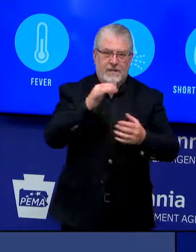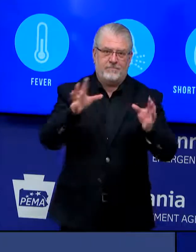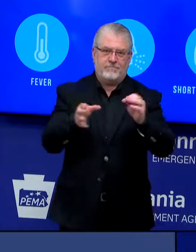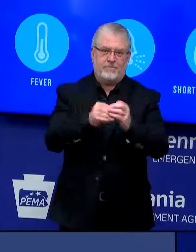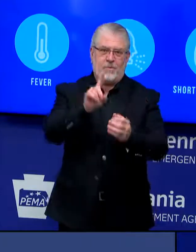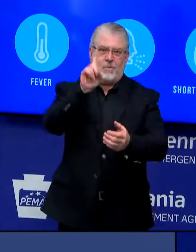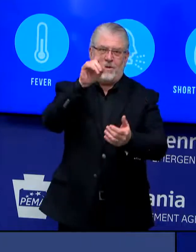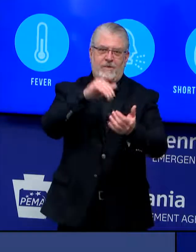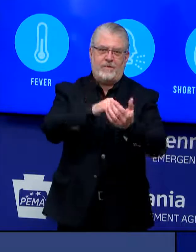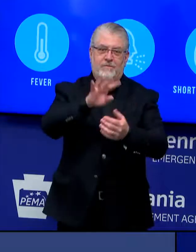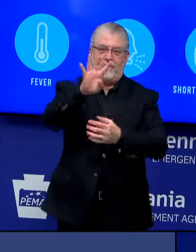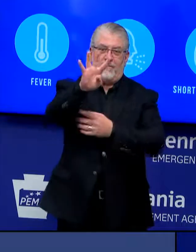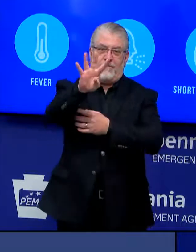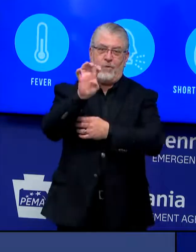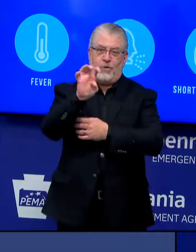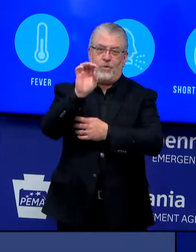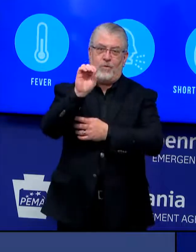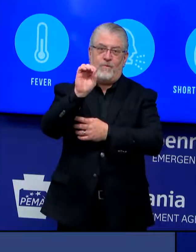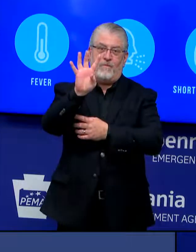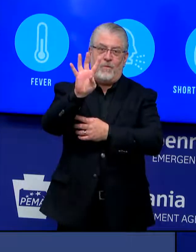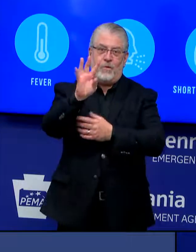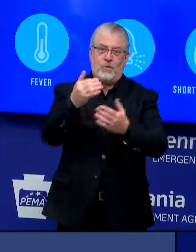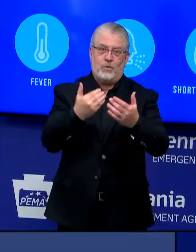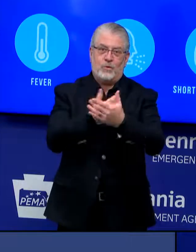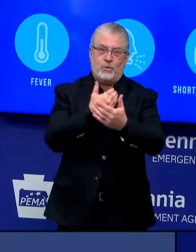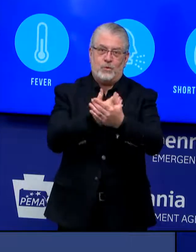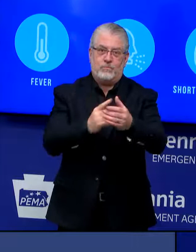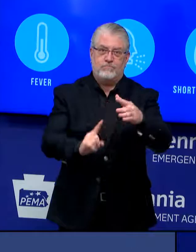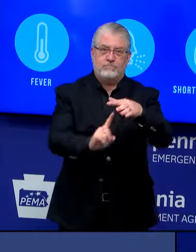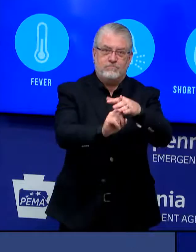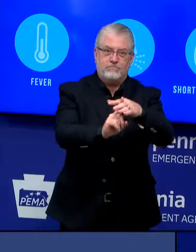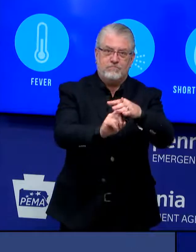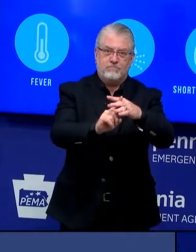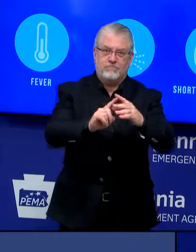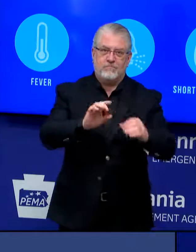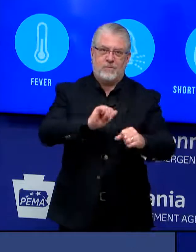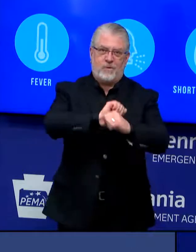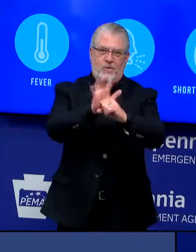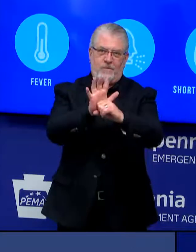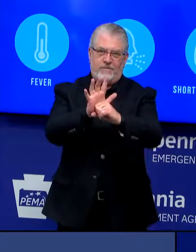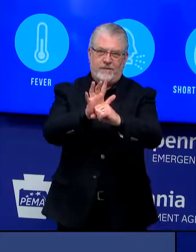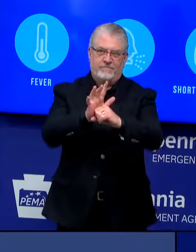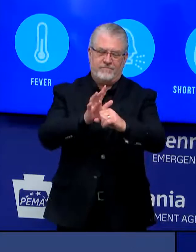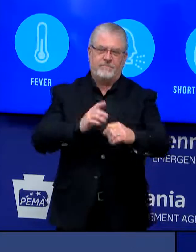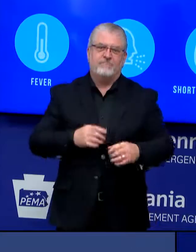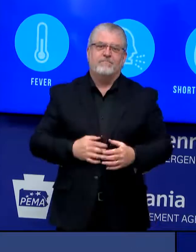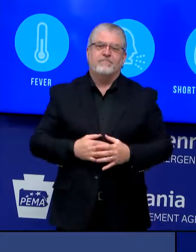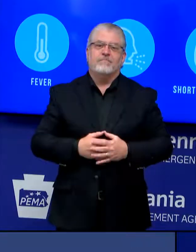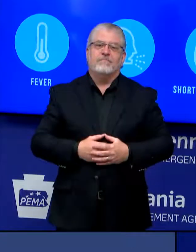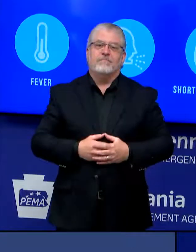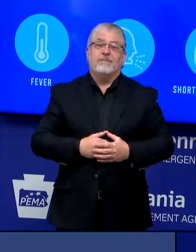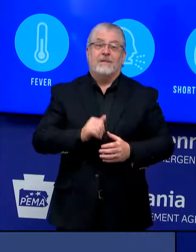1,404 new cases of COVID-19. This brings our statewide total to